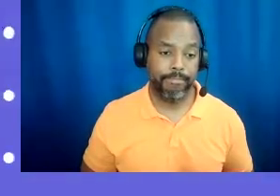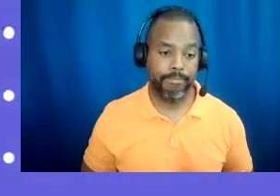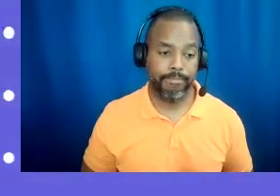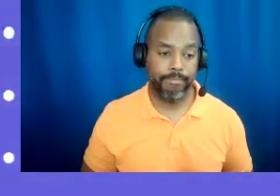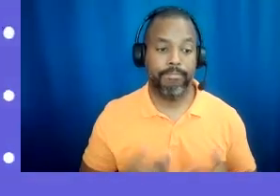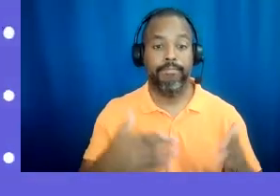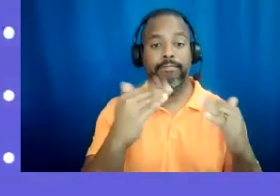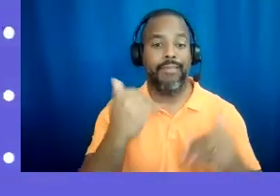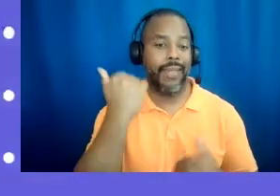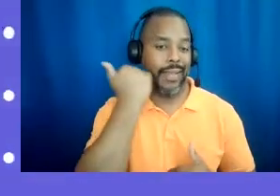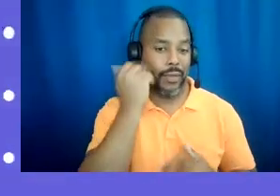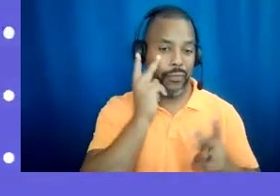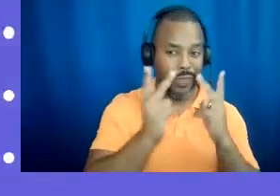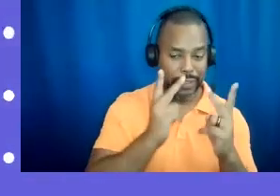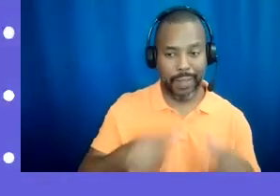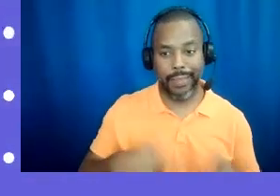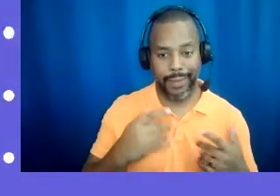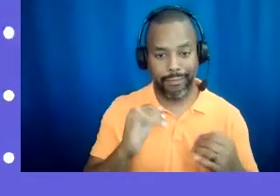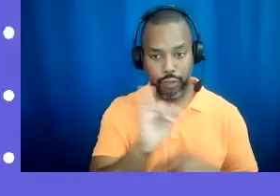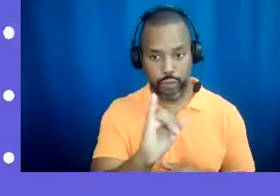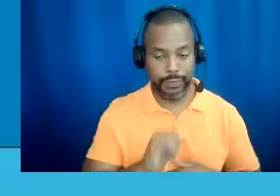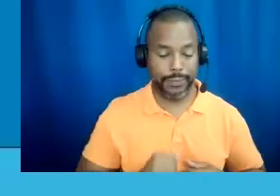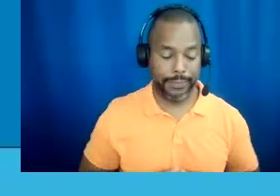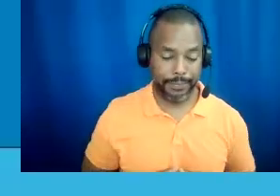So dental, vision, and life insurance.